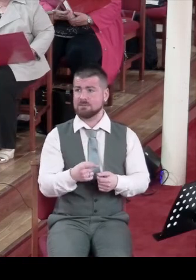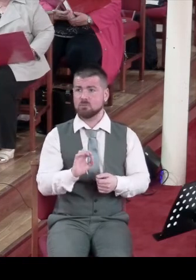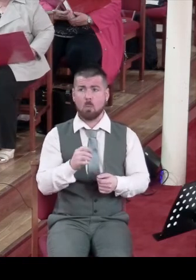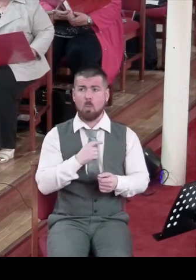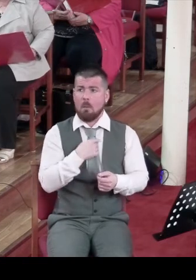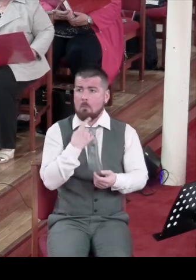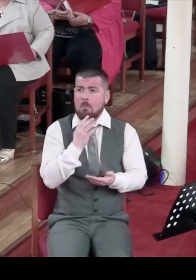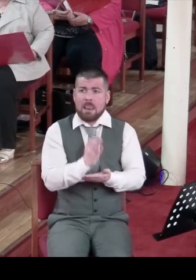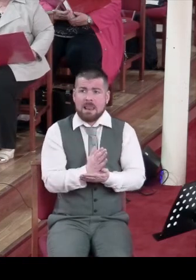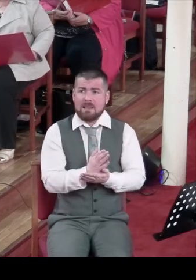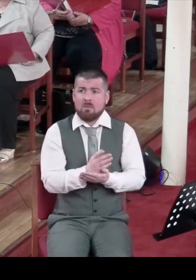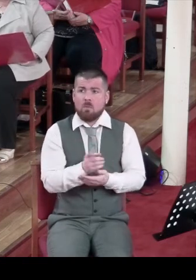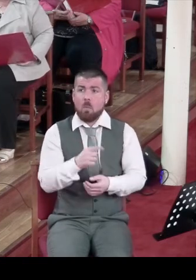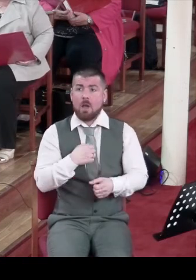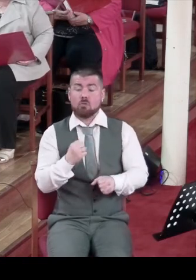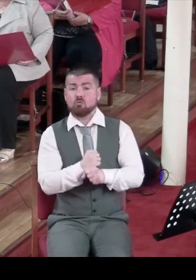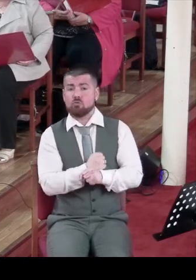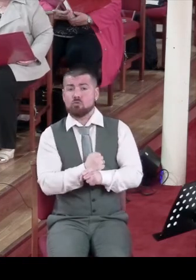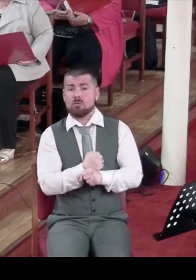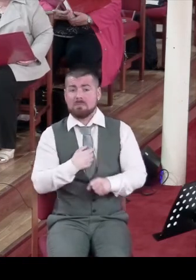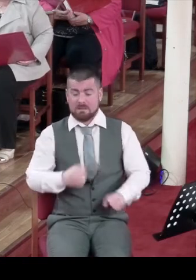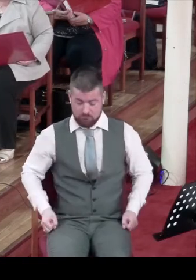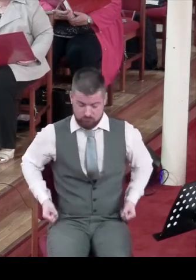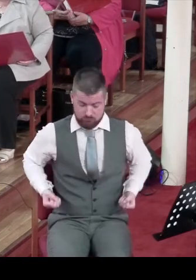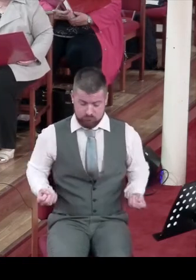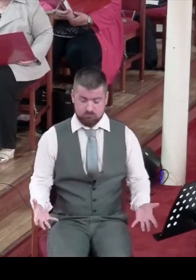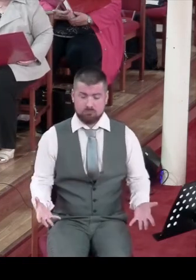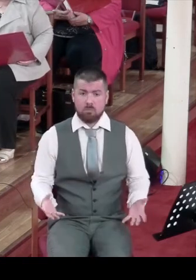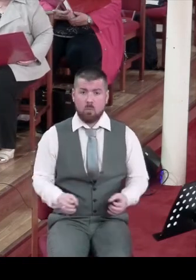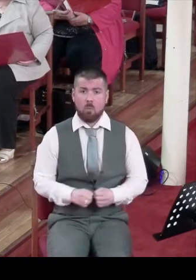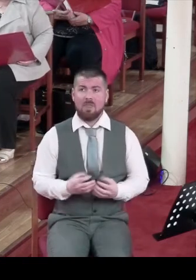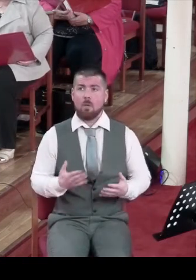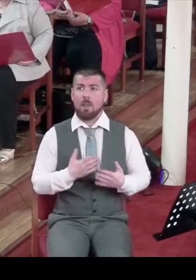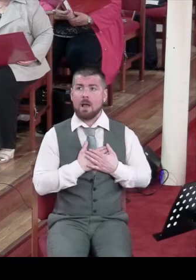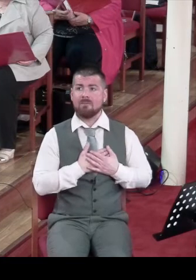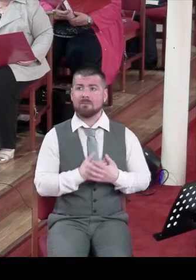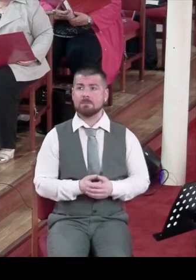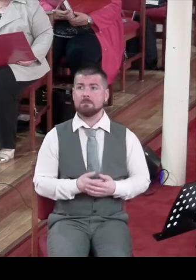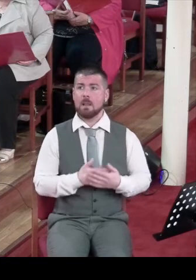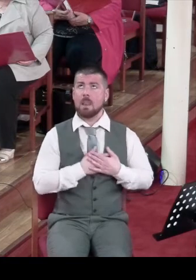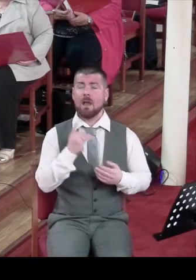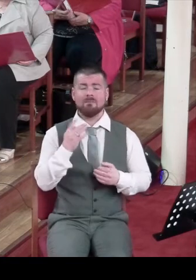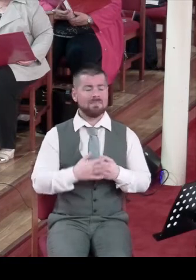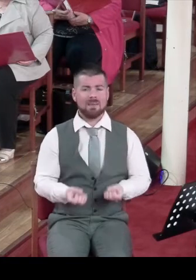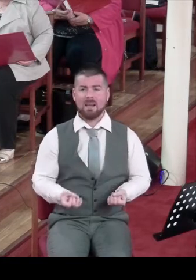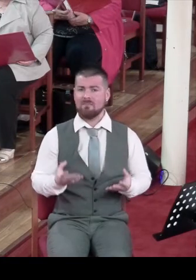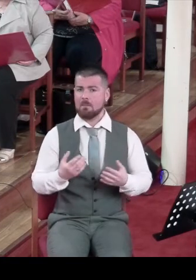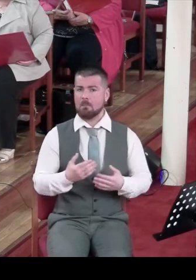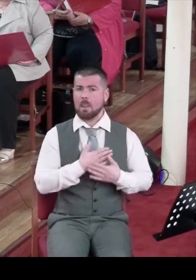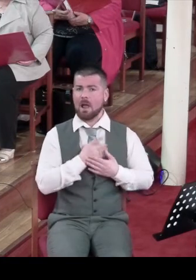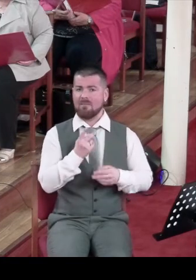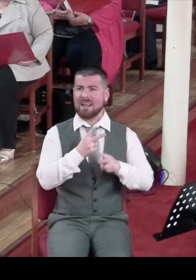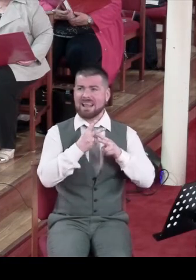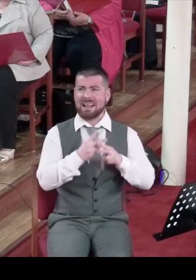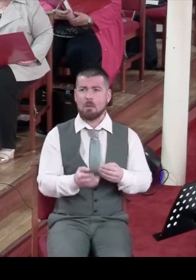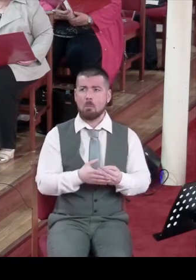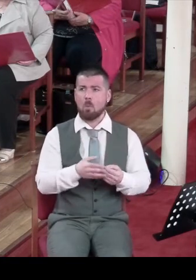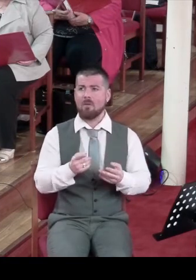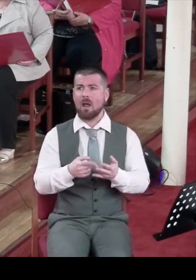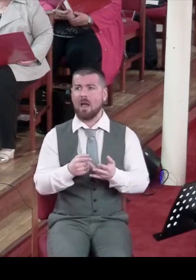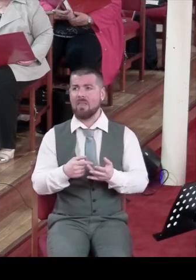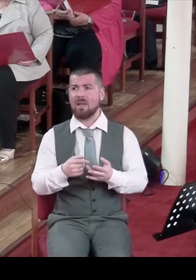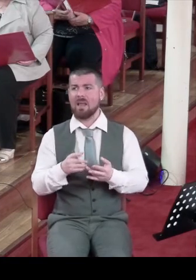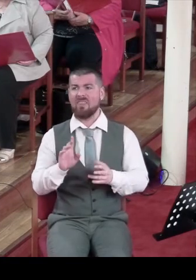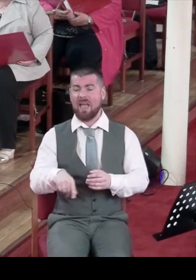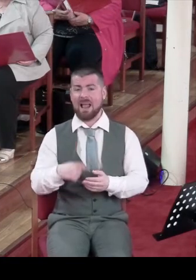do, I'm bankrupt without love. Love never gives up. Love cares more for others than this